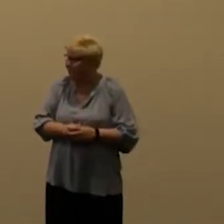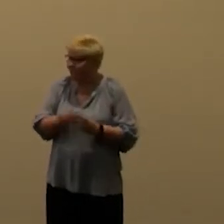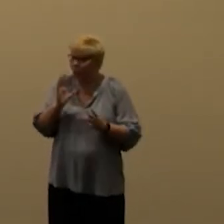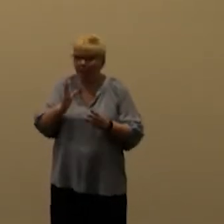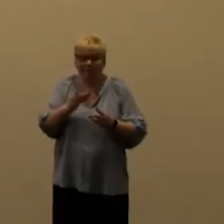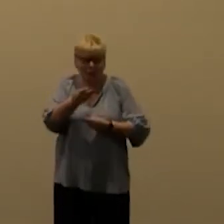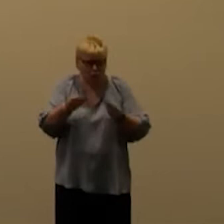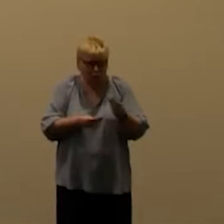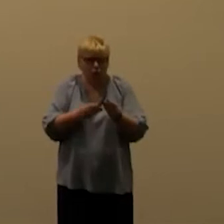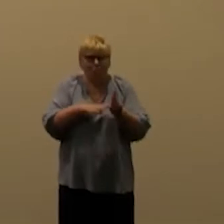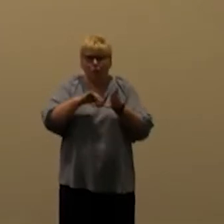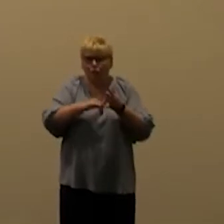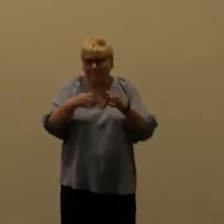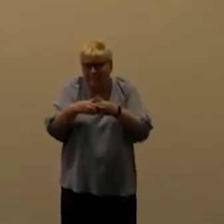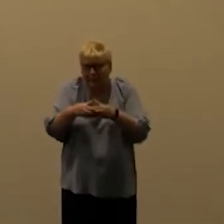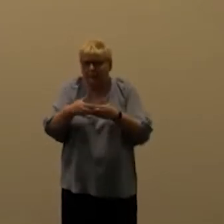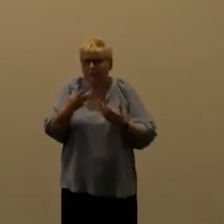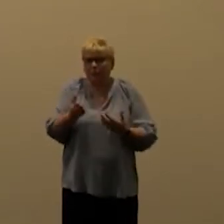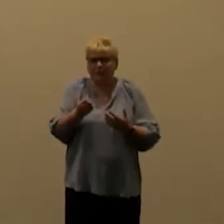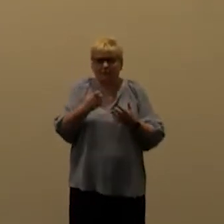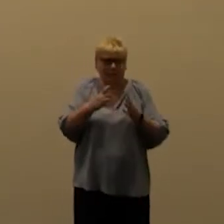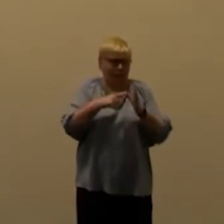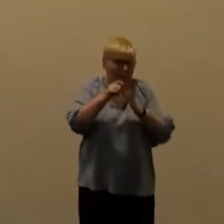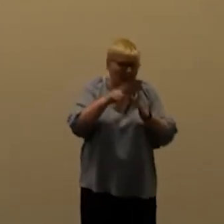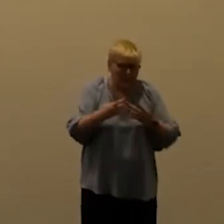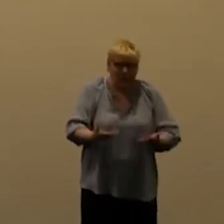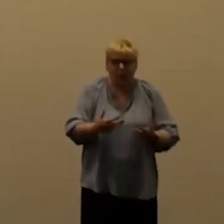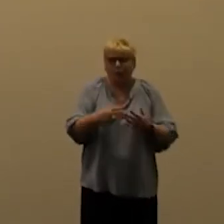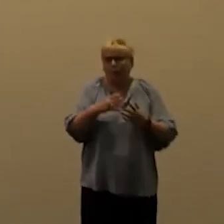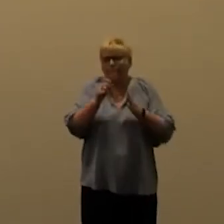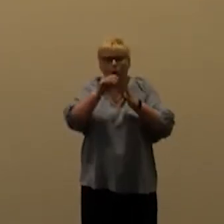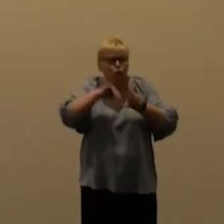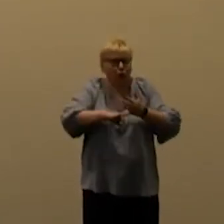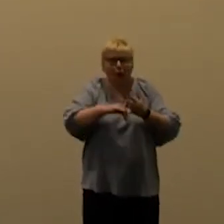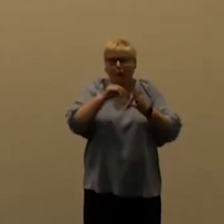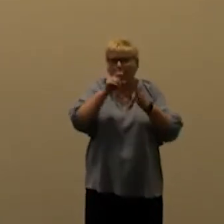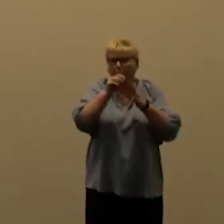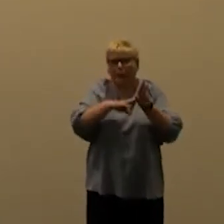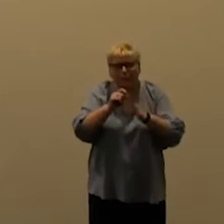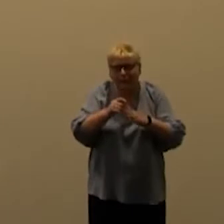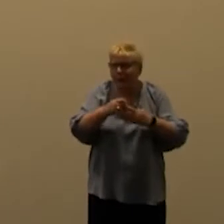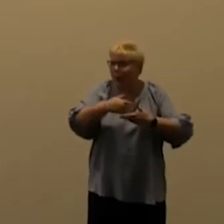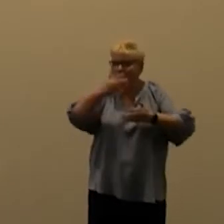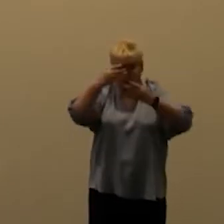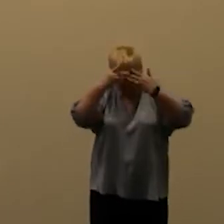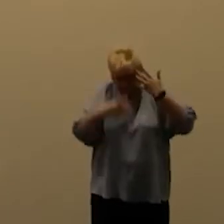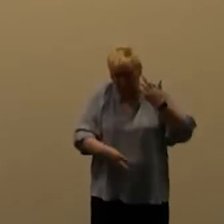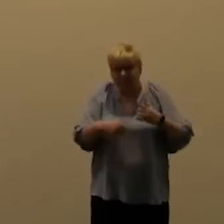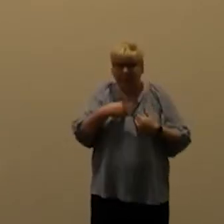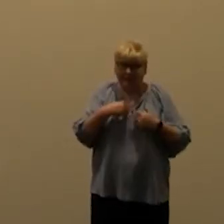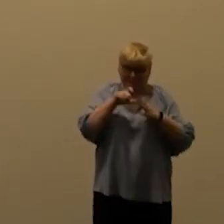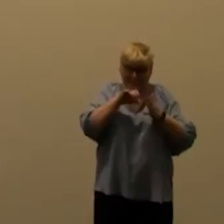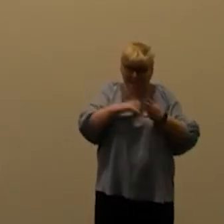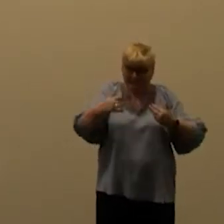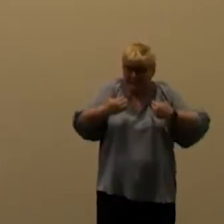Exchange Online, Microsoft Teams. We've got the Graph API now. We have Azure Id, PowerShell PnP. And for us, in terms of DSC, we don't